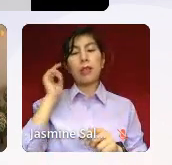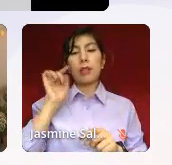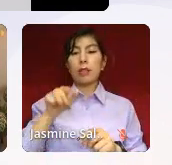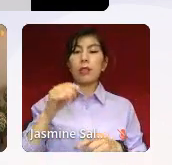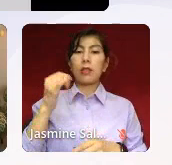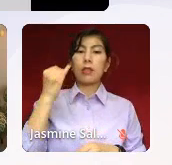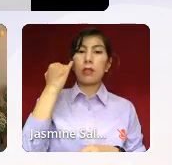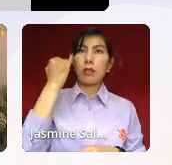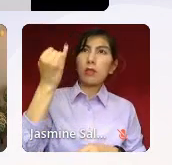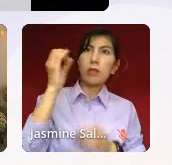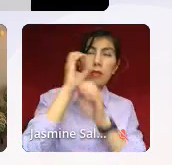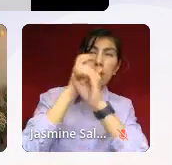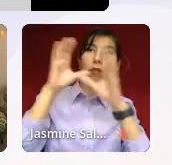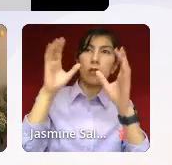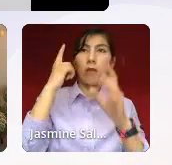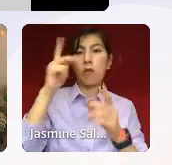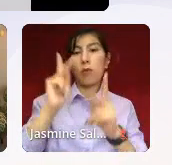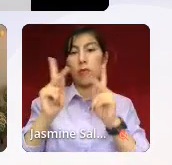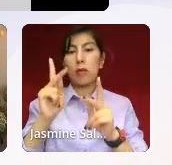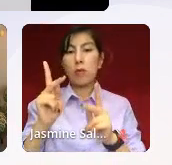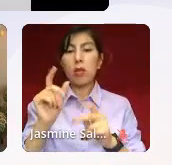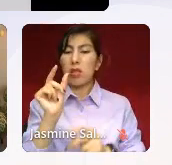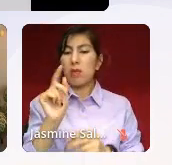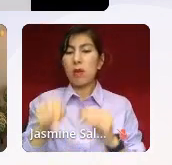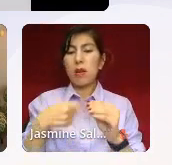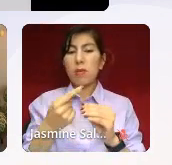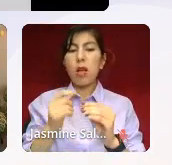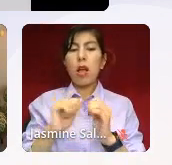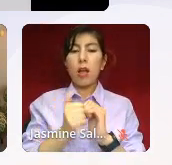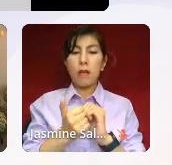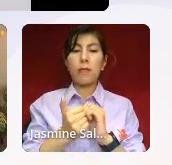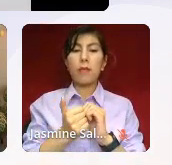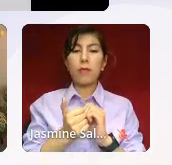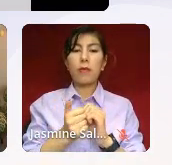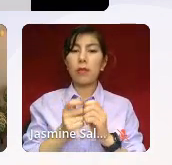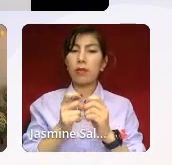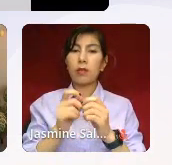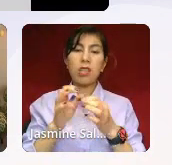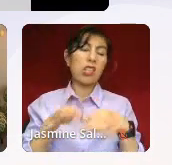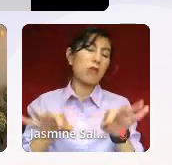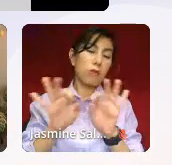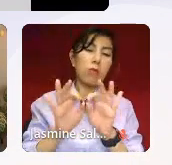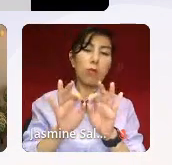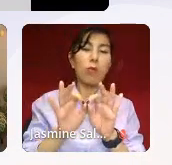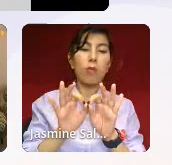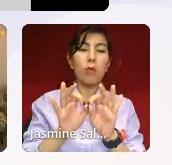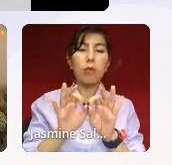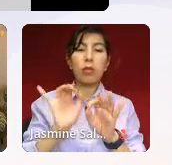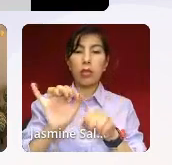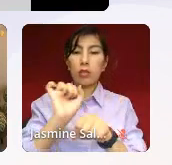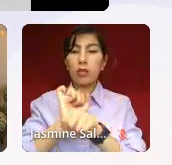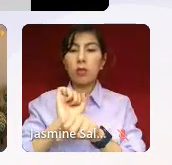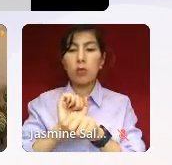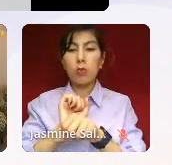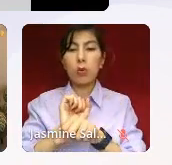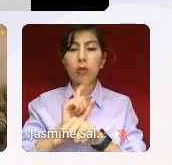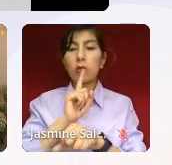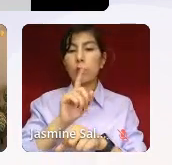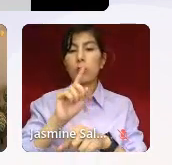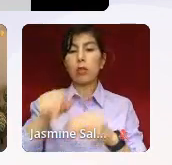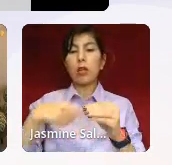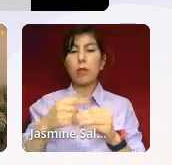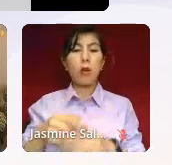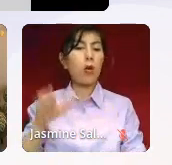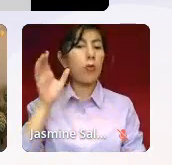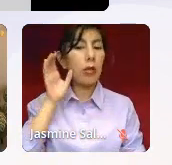illustrates for folks a little bit about how critical it is that this work really be about listening